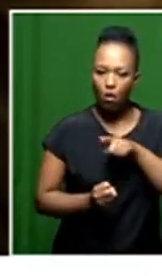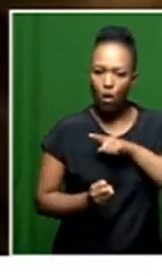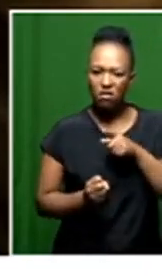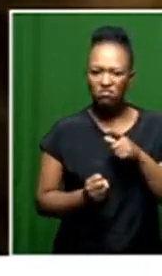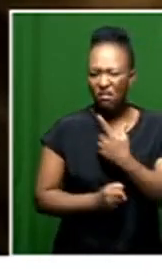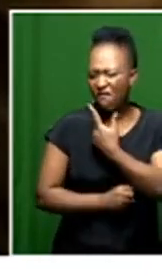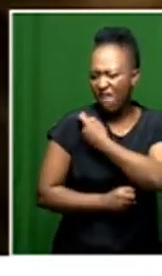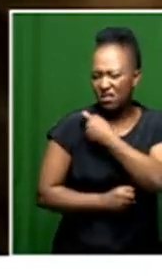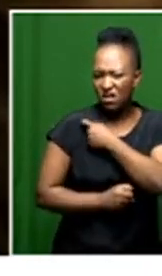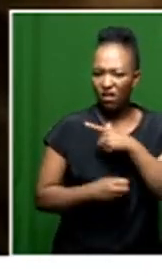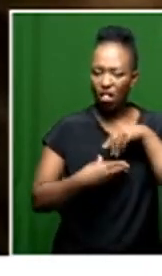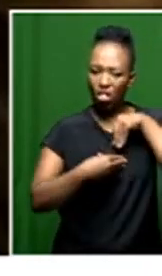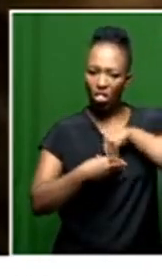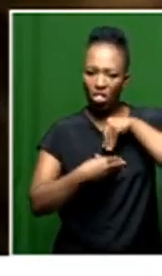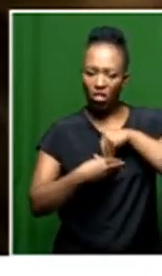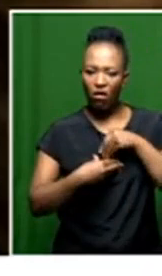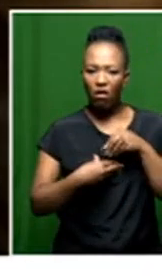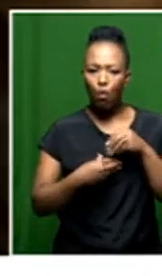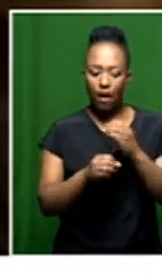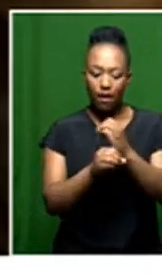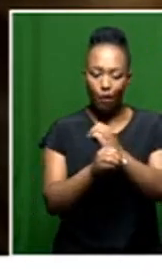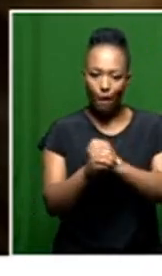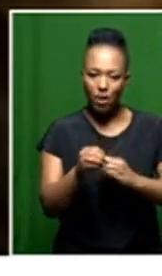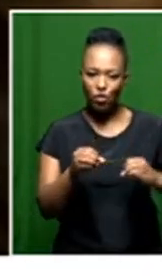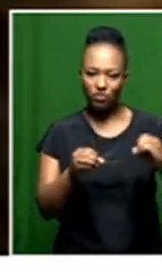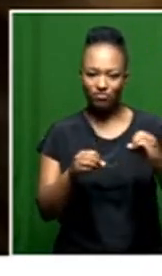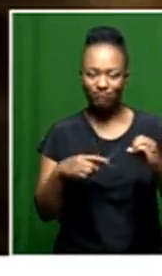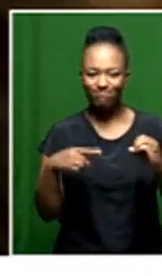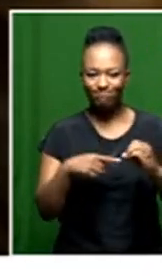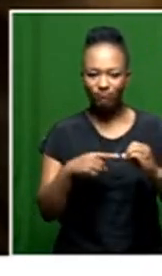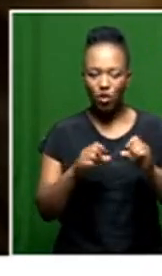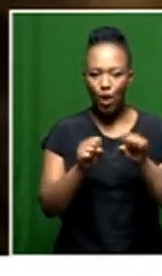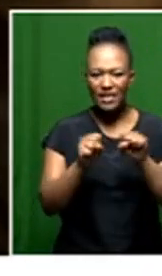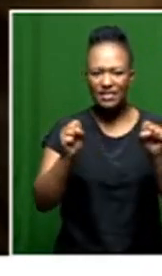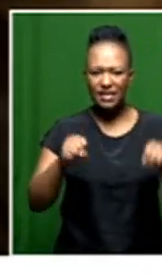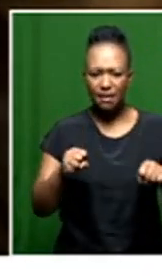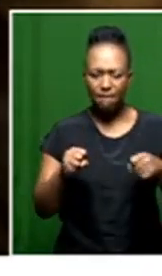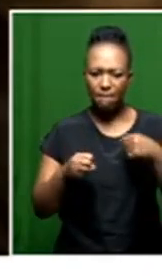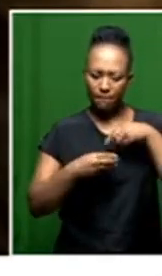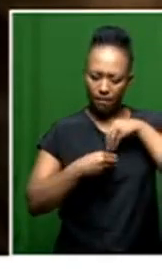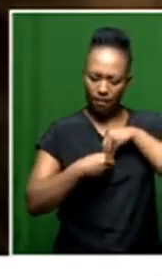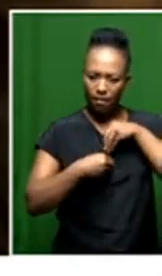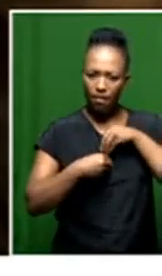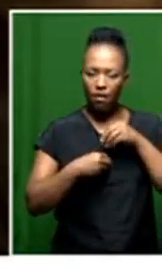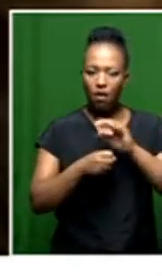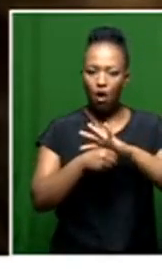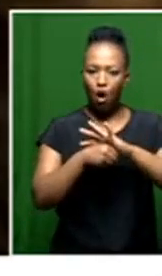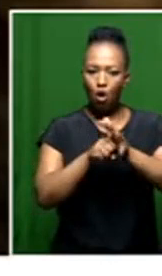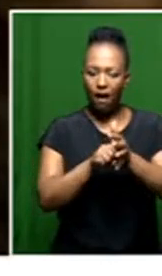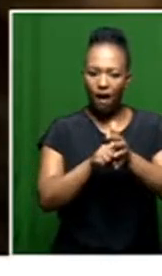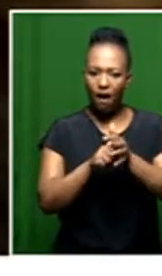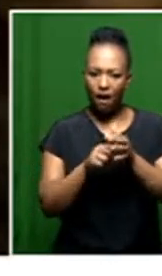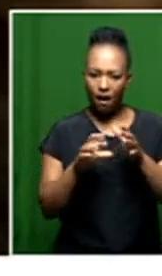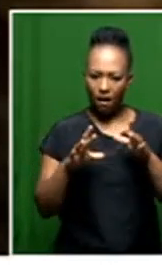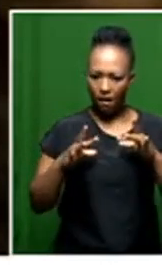in its linear form, just the Omicron alone, which is a natural immune system response. It takes the whole coronavirus family